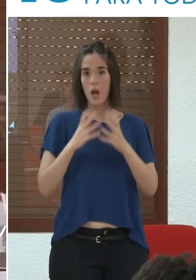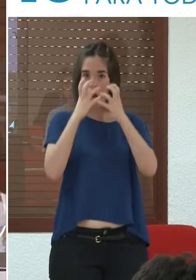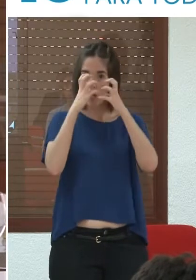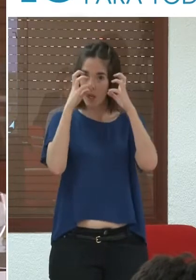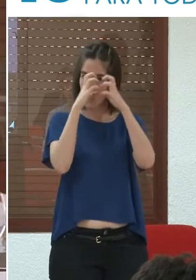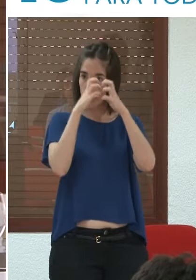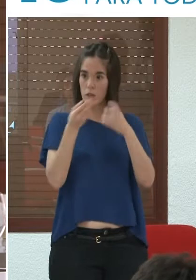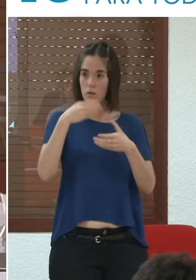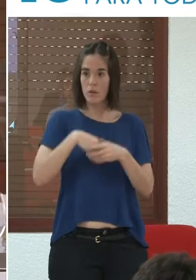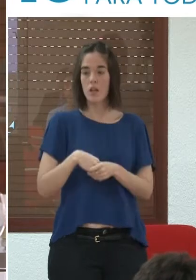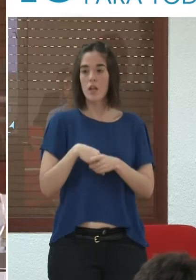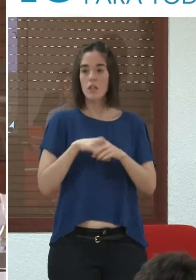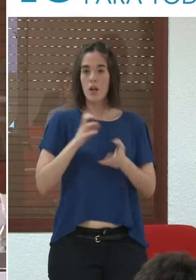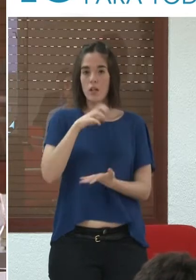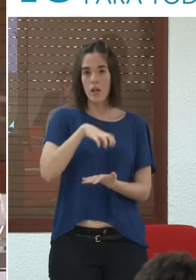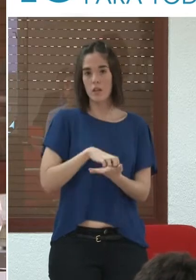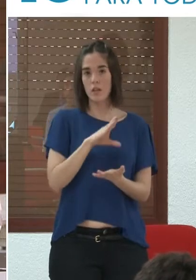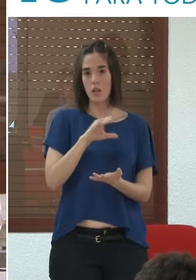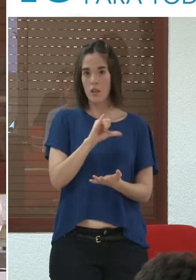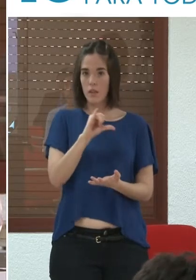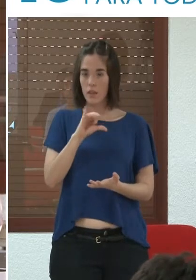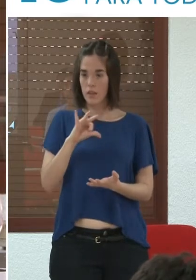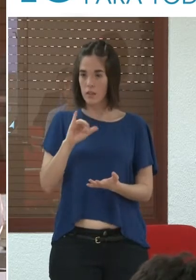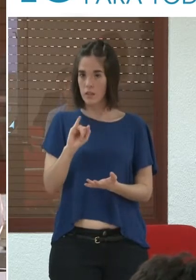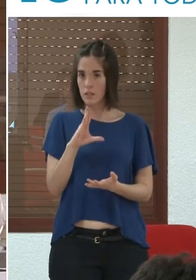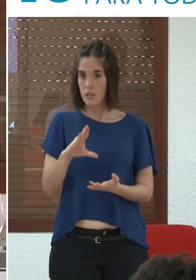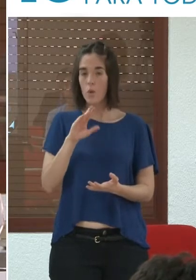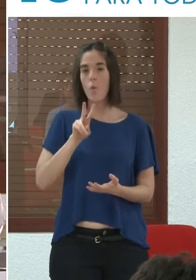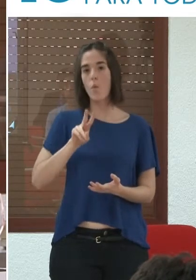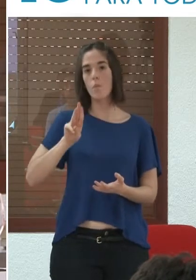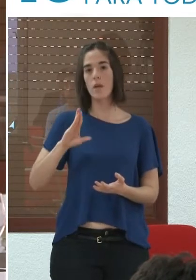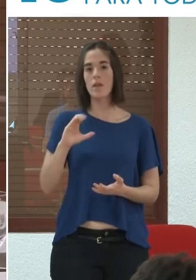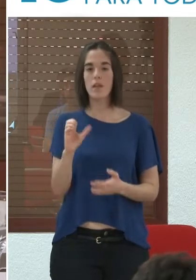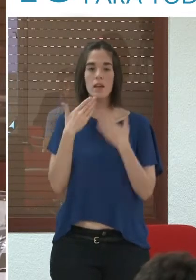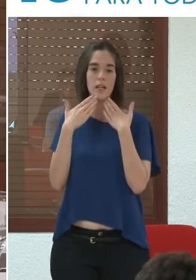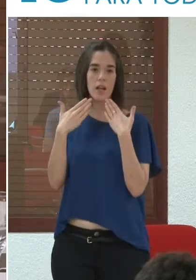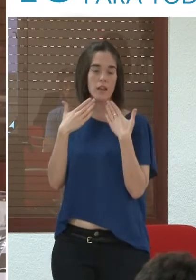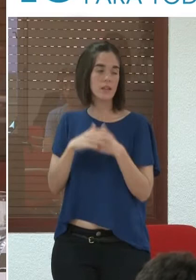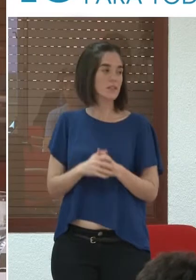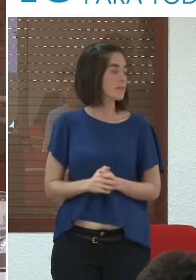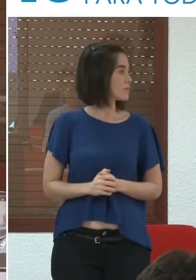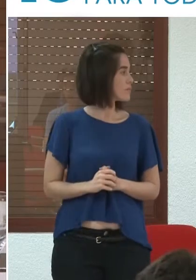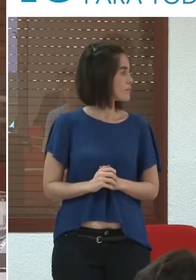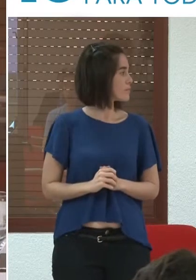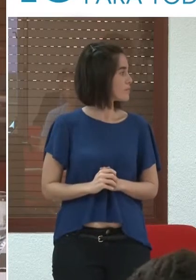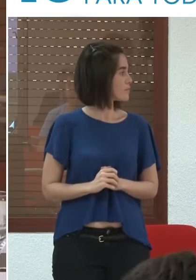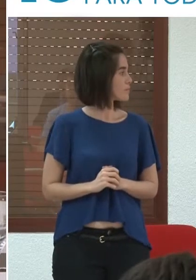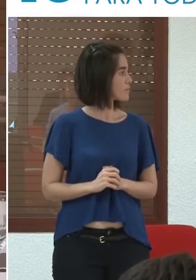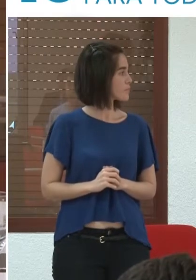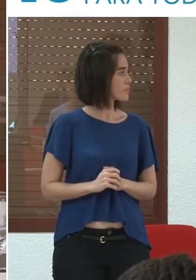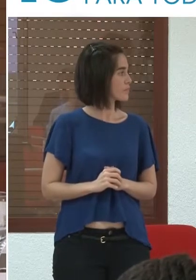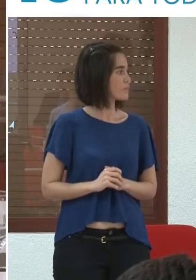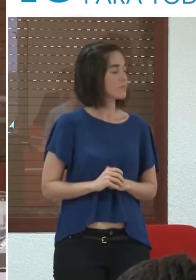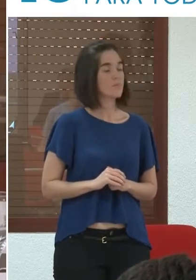Cognitiva is del Centro de doing Automática neural and Robótica cognitive engineering in a robotics center,